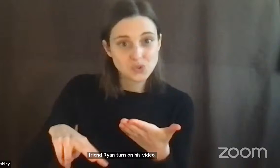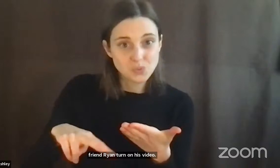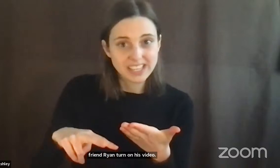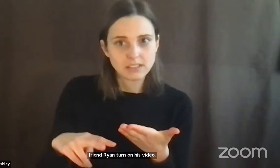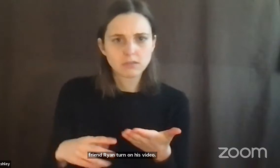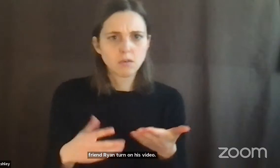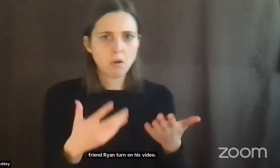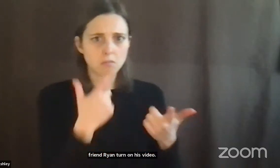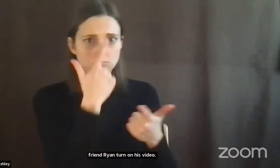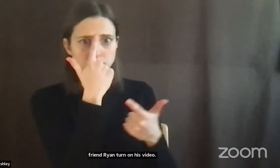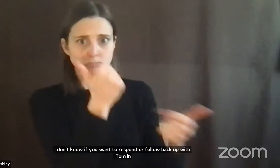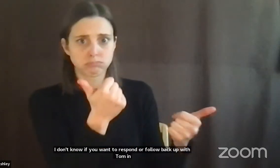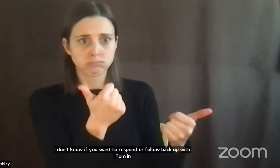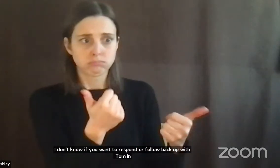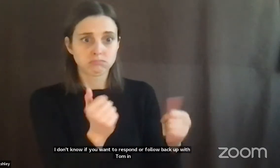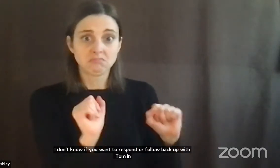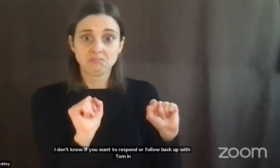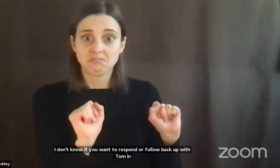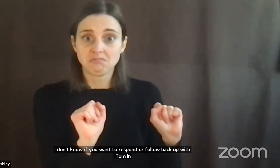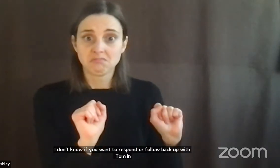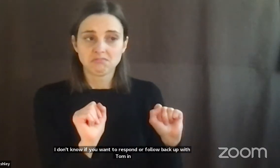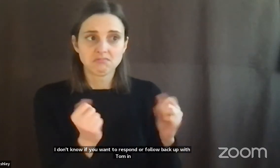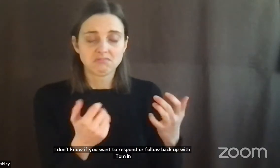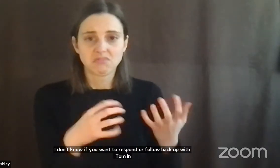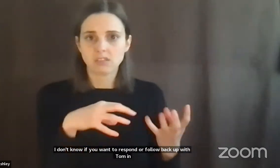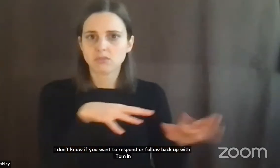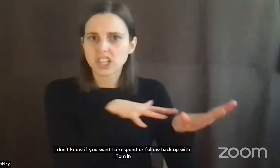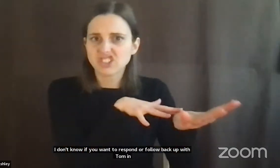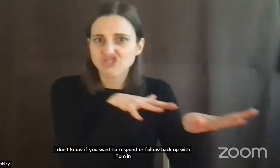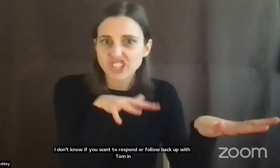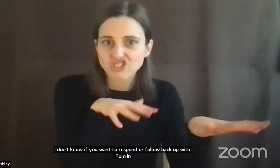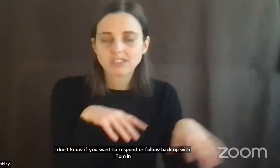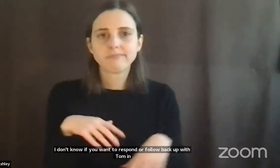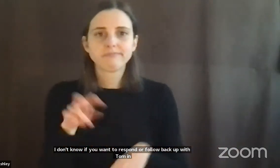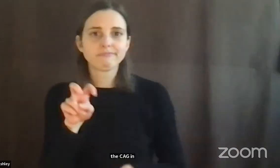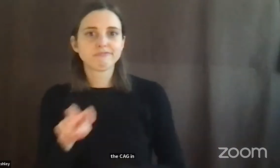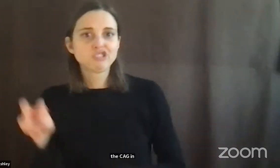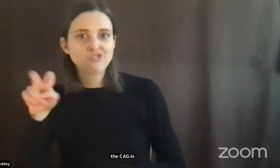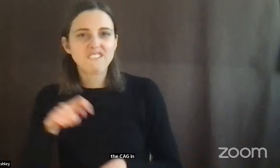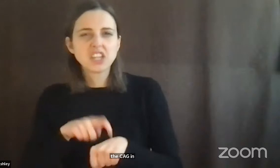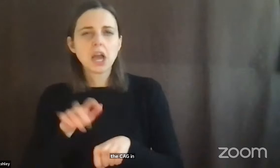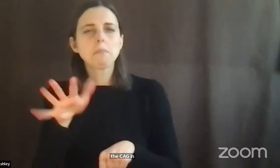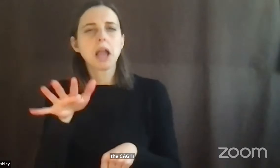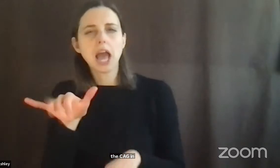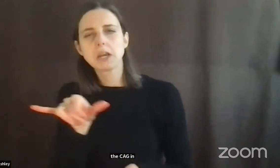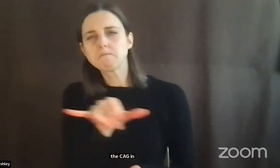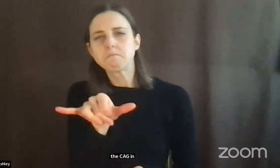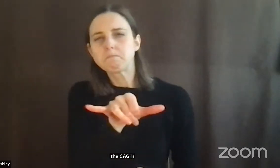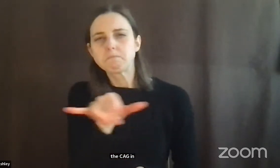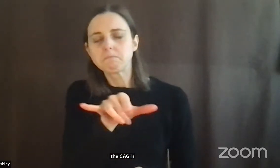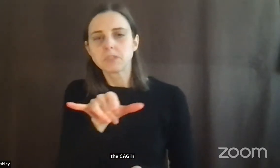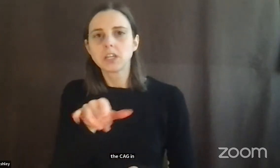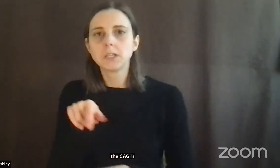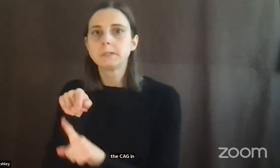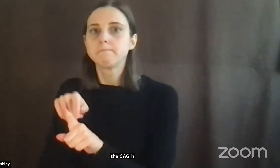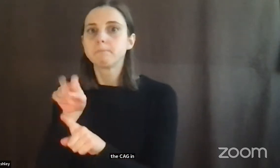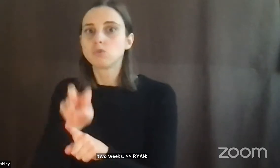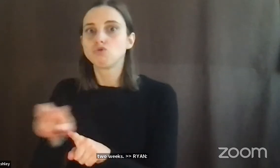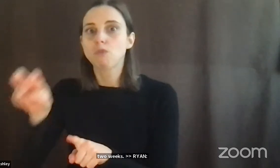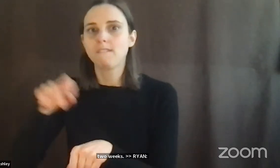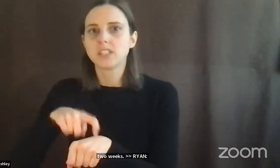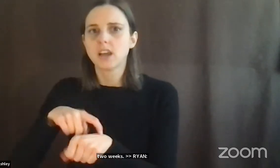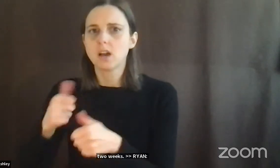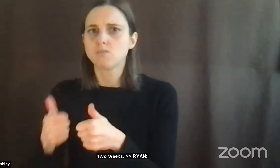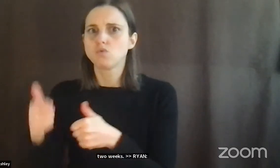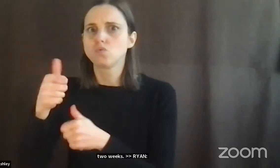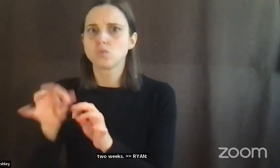whichever you like, Lisa. I mean, congestion, travel time, they're somewhat related, Tom, but travel time is very important and will be summarized as